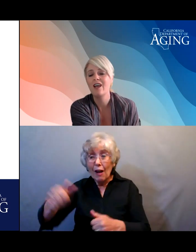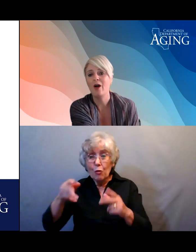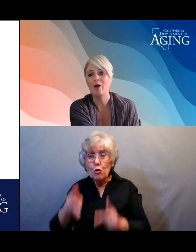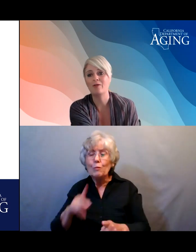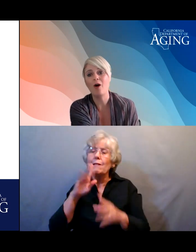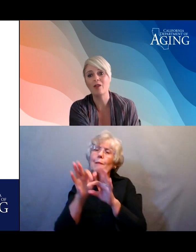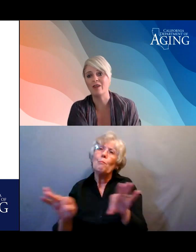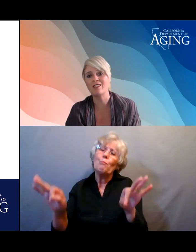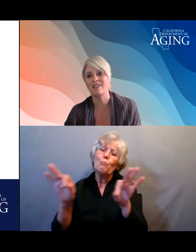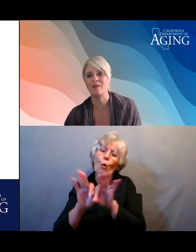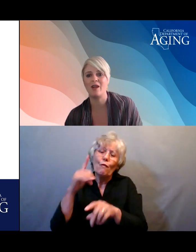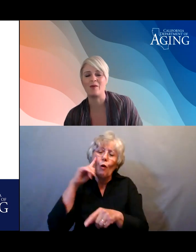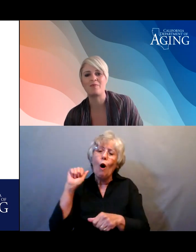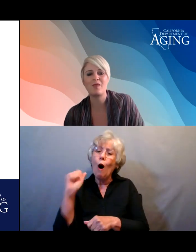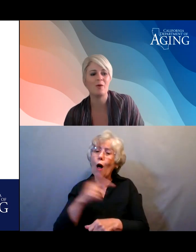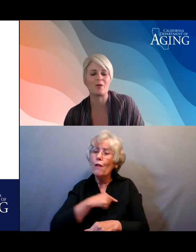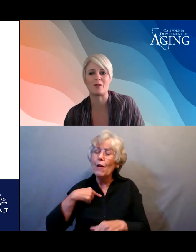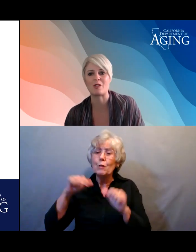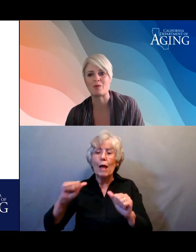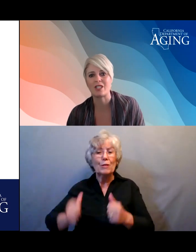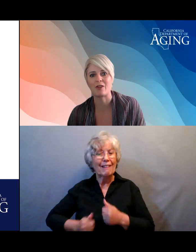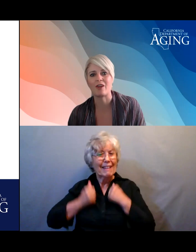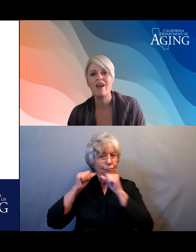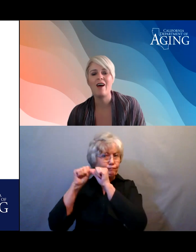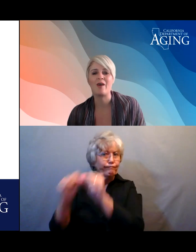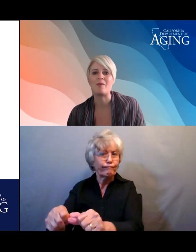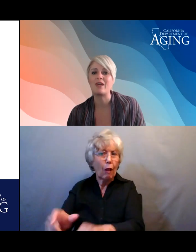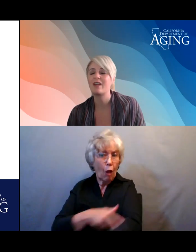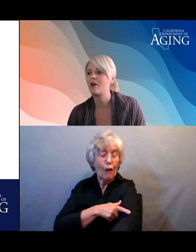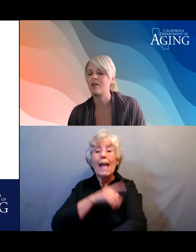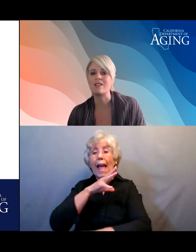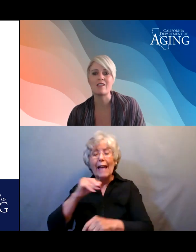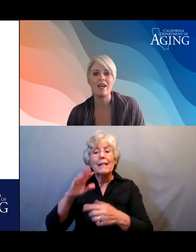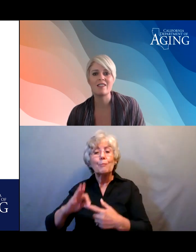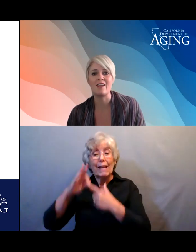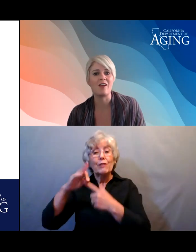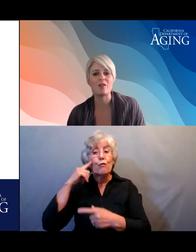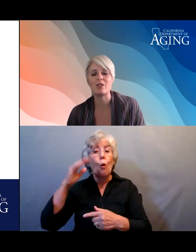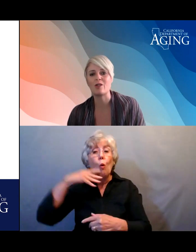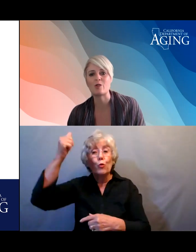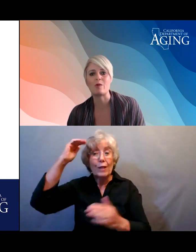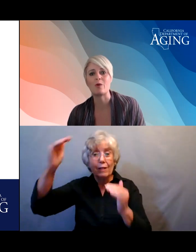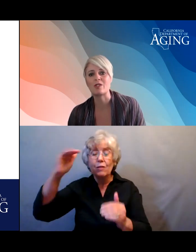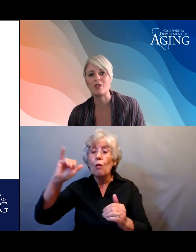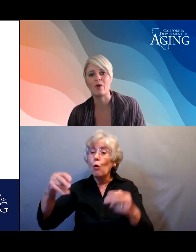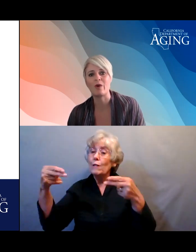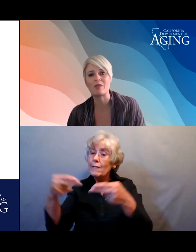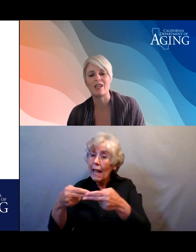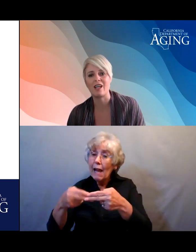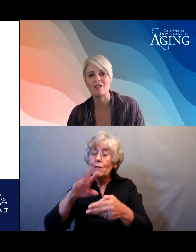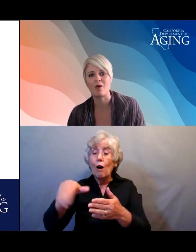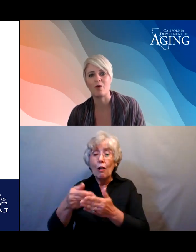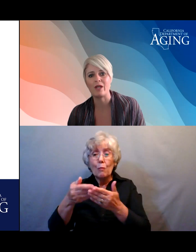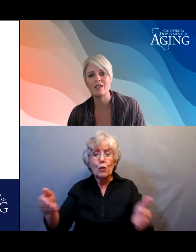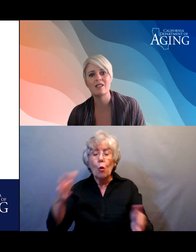longevity of all of us, and older adults in particular. These slides and all the materials will be posted to our